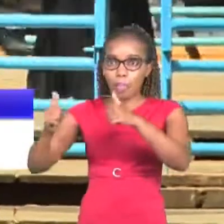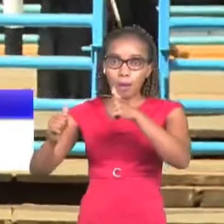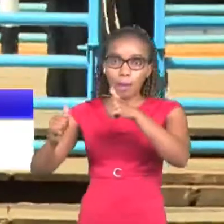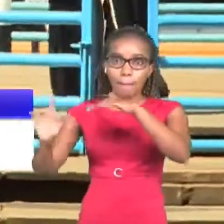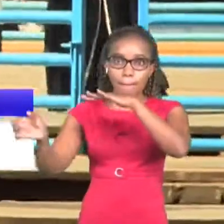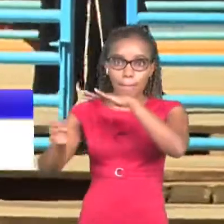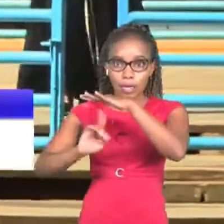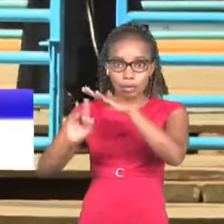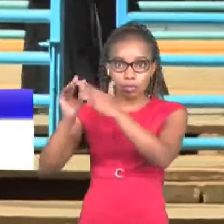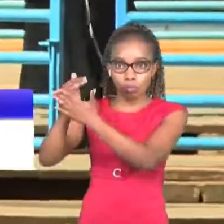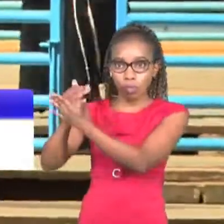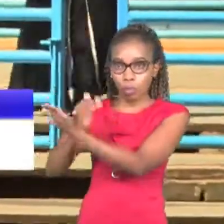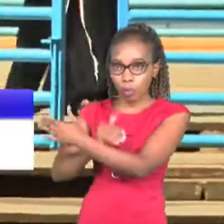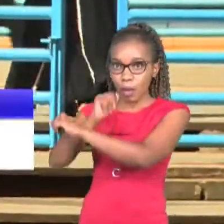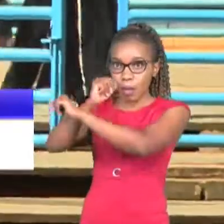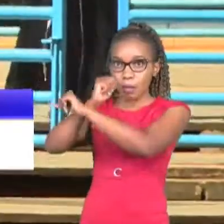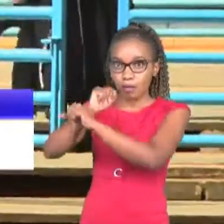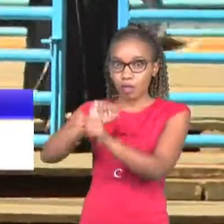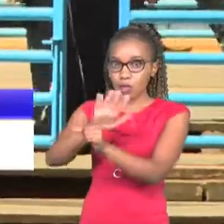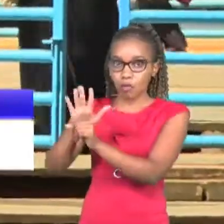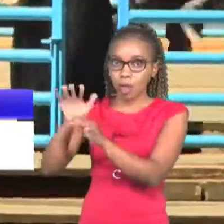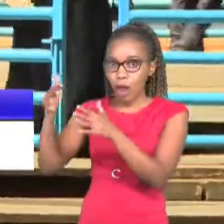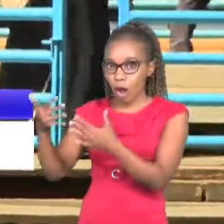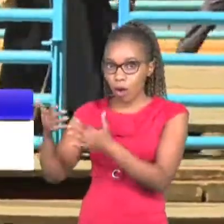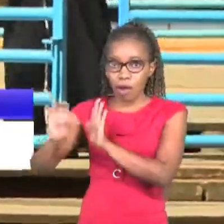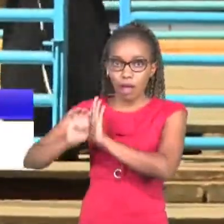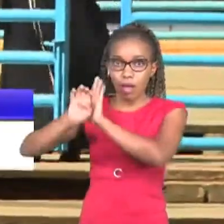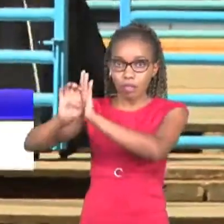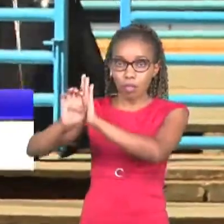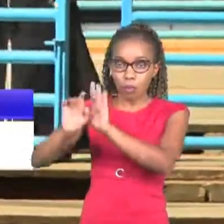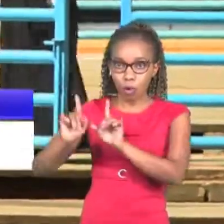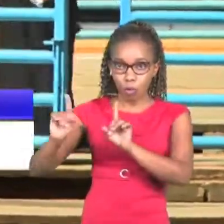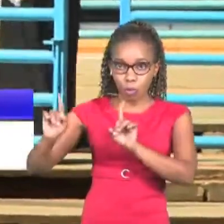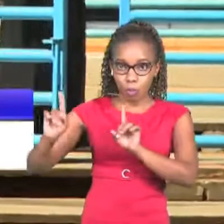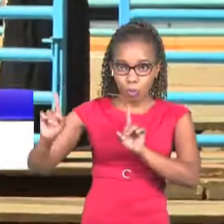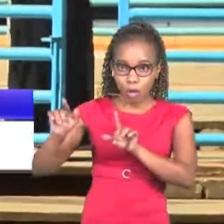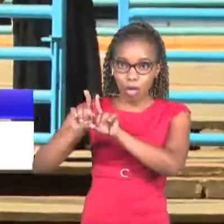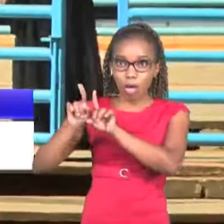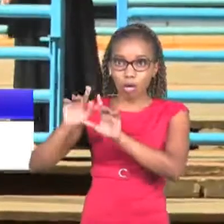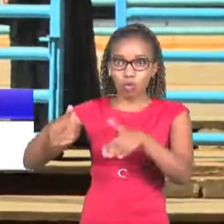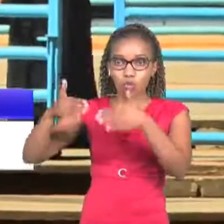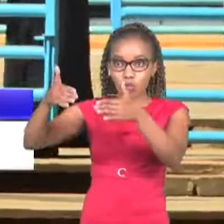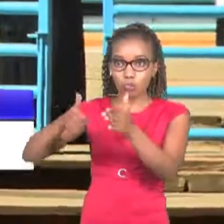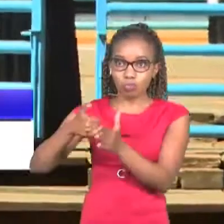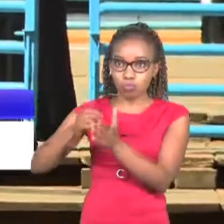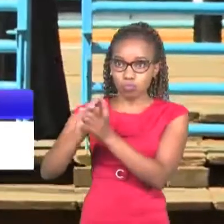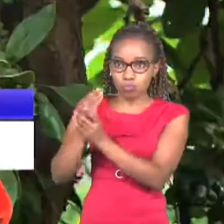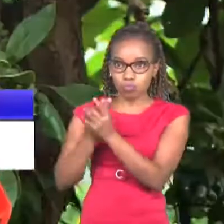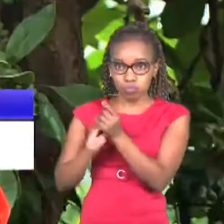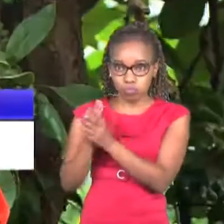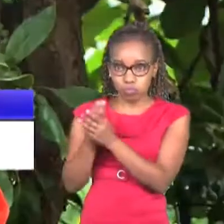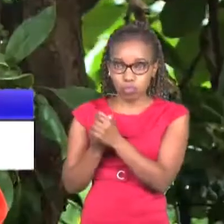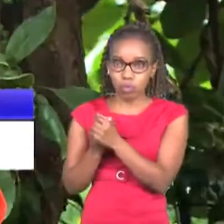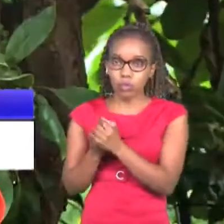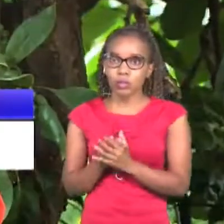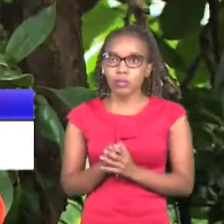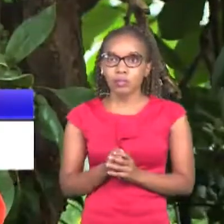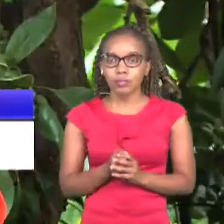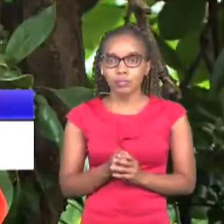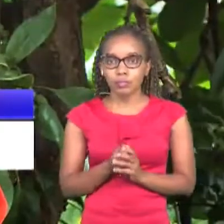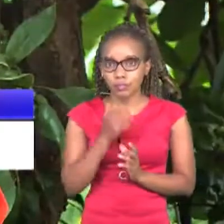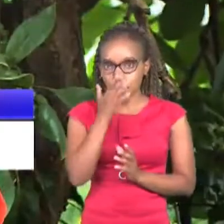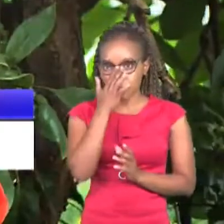the prevention of COVID-19, including social distancing and provision of disinfection booths. Most of the